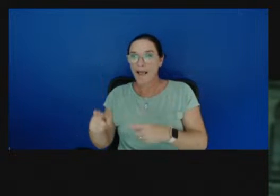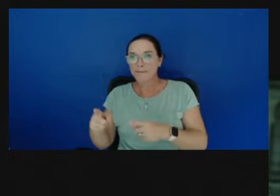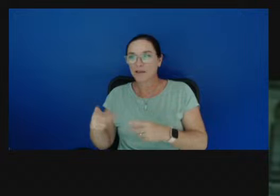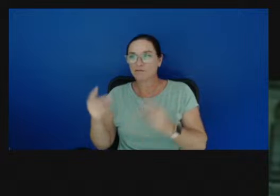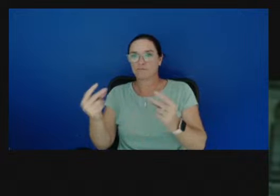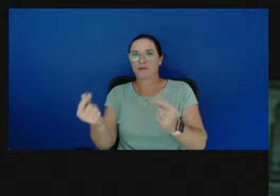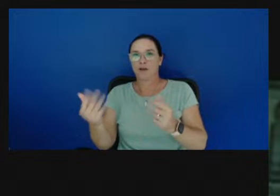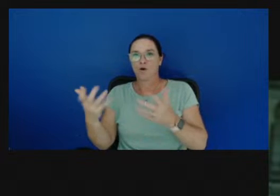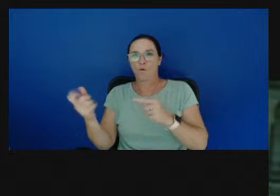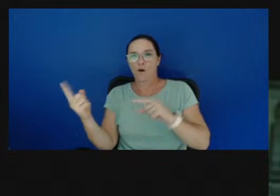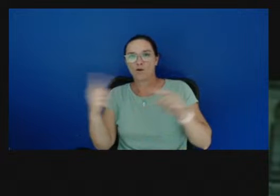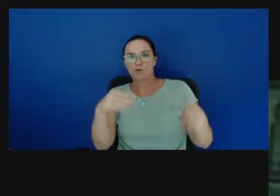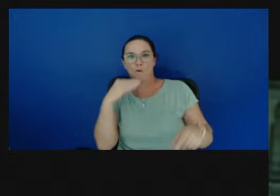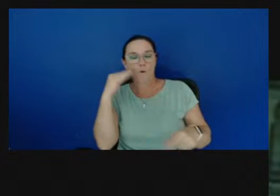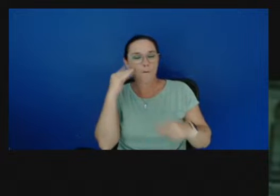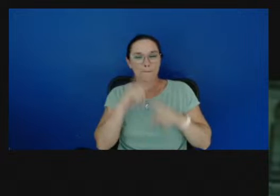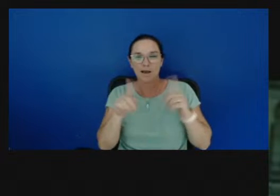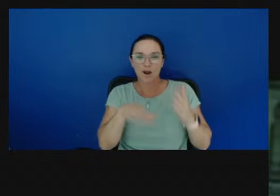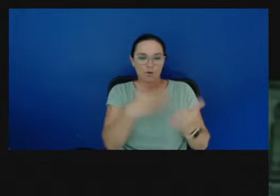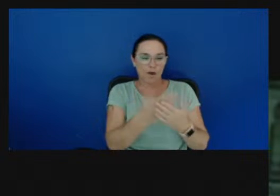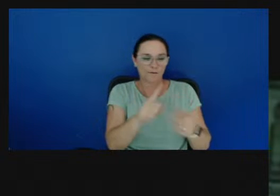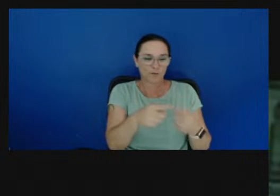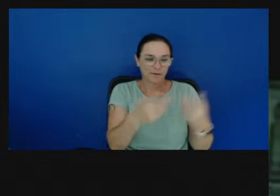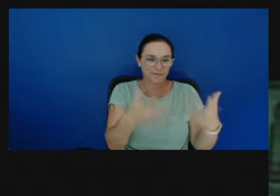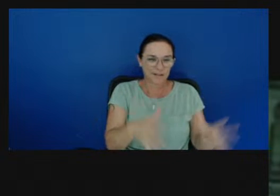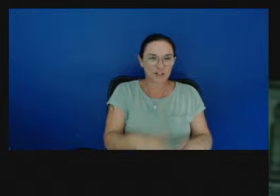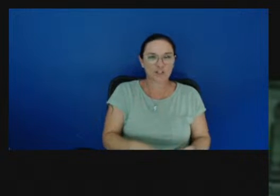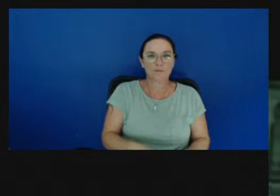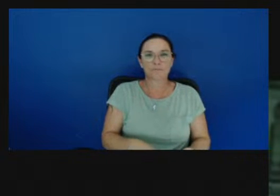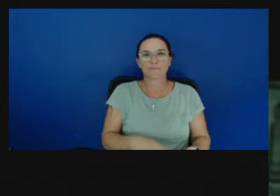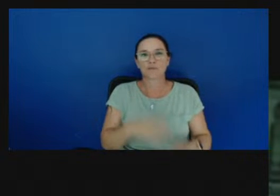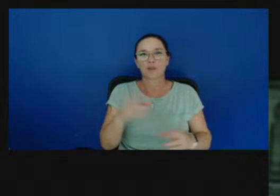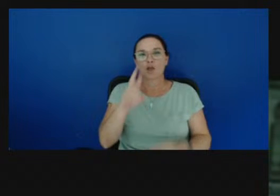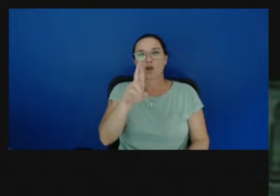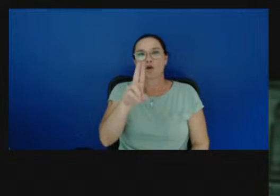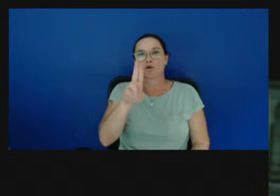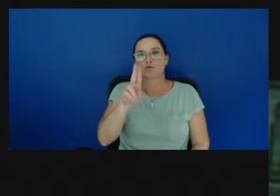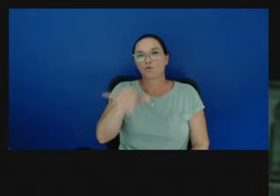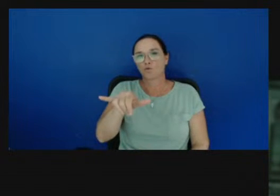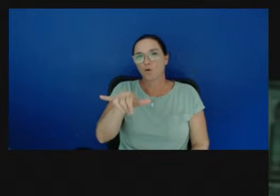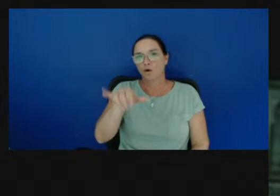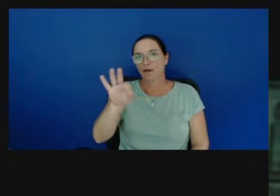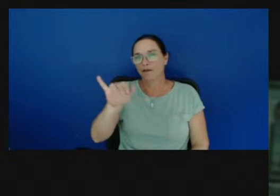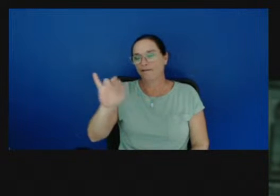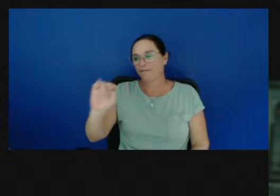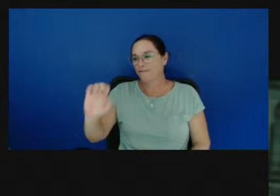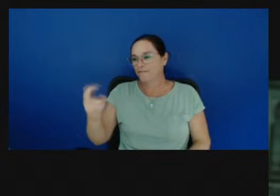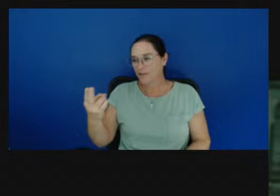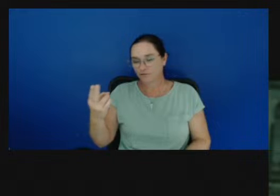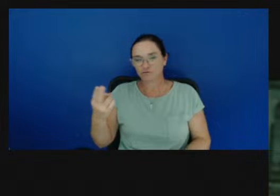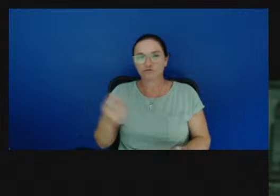arrived after things were over. Left in charge was Rui Finch. Rui was sometimes called